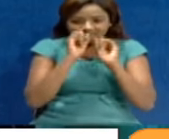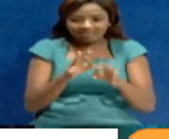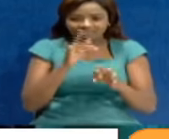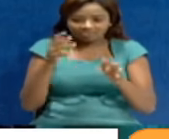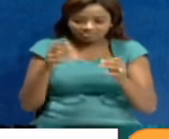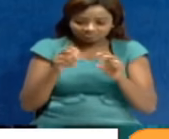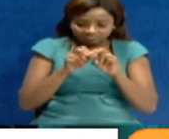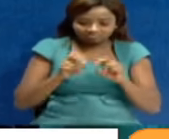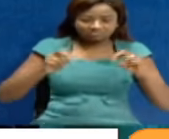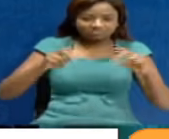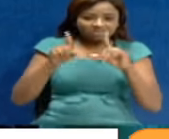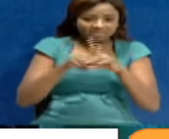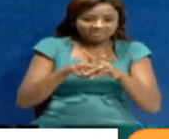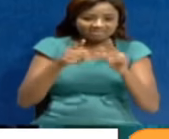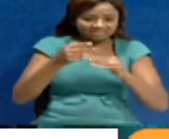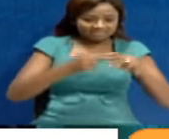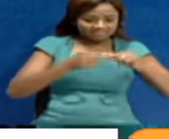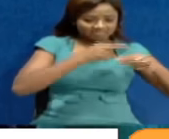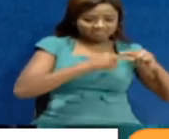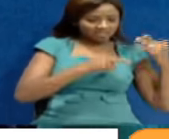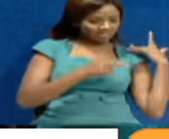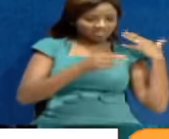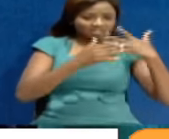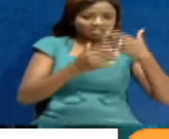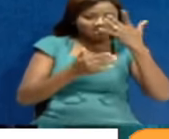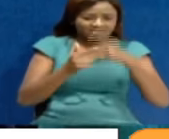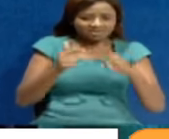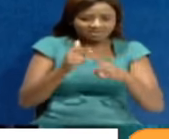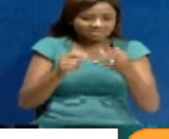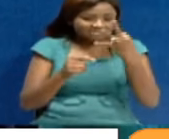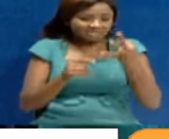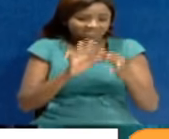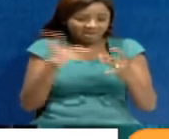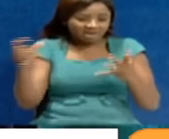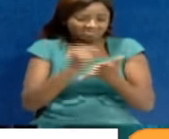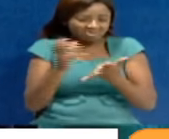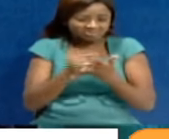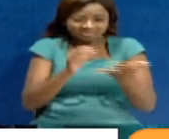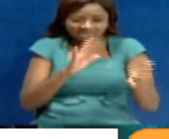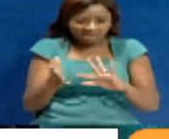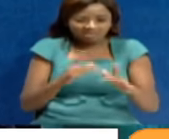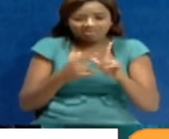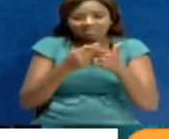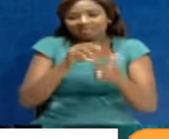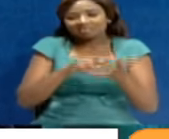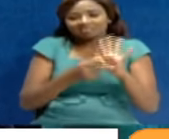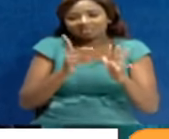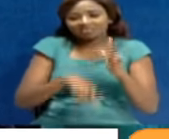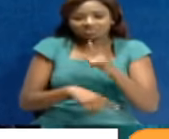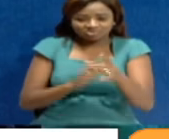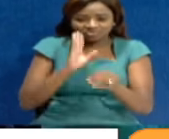If you start reviewing the appointment done in the last 3 years, you will certainly come up with some appointments that may fall